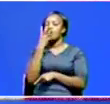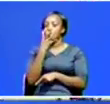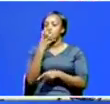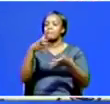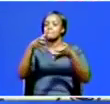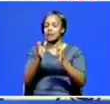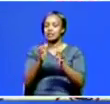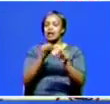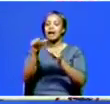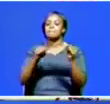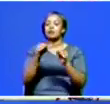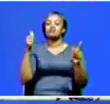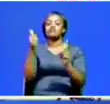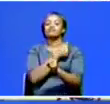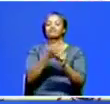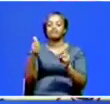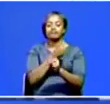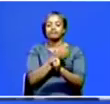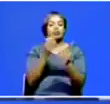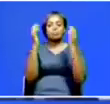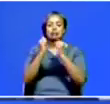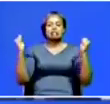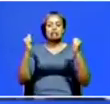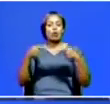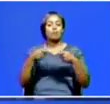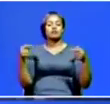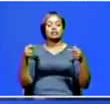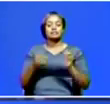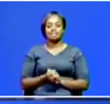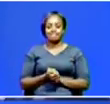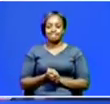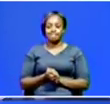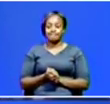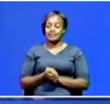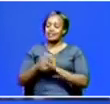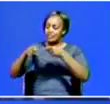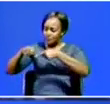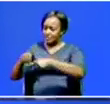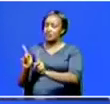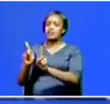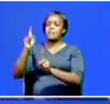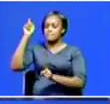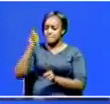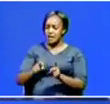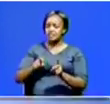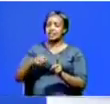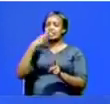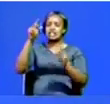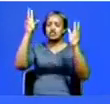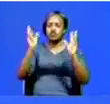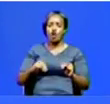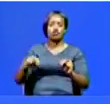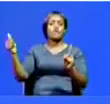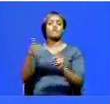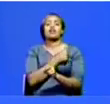the president has dismissed the same. They must renounce violence. They must say no to